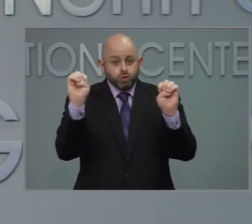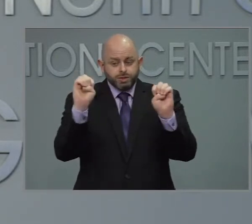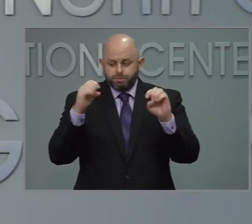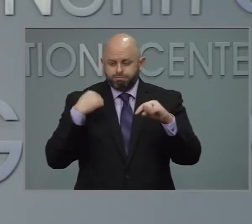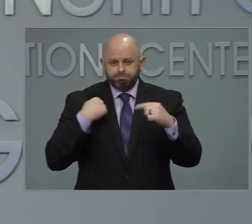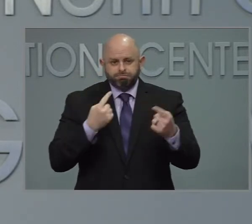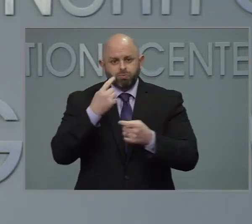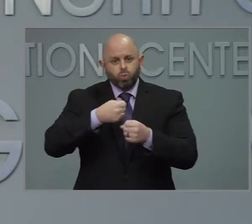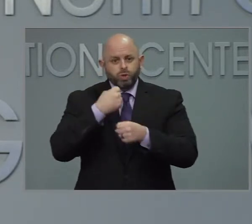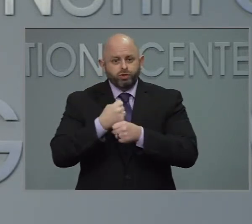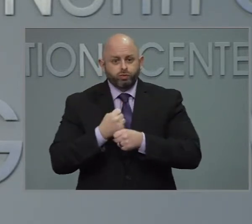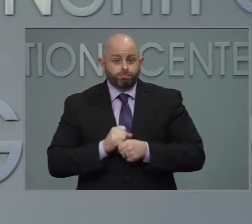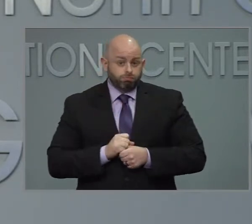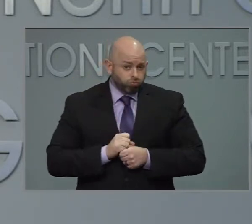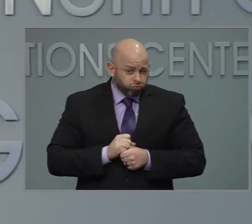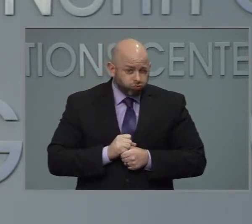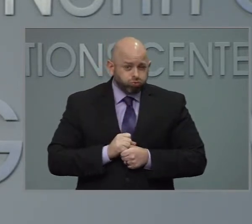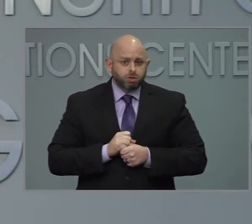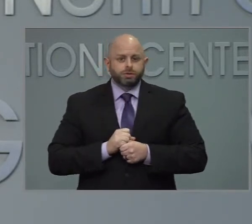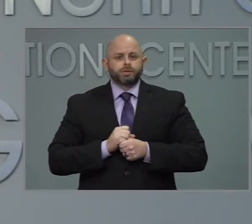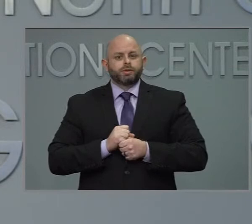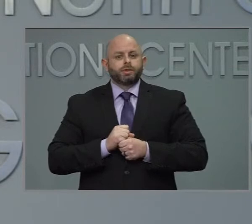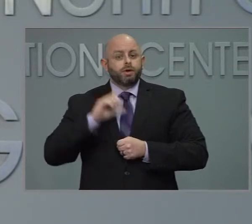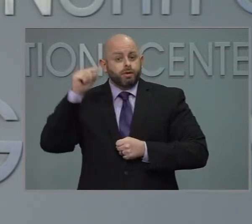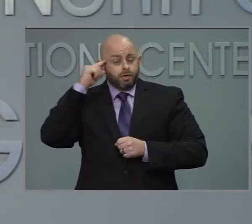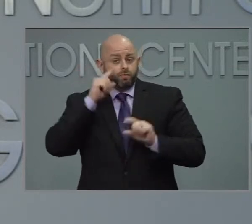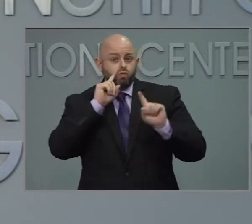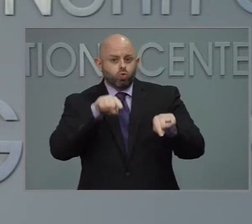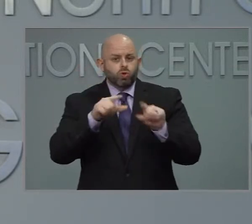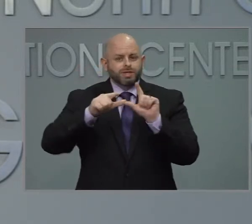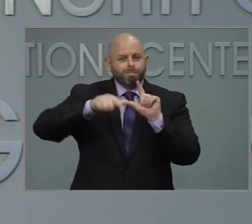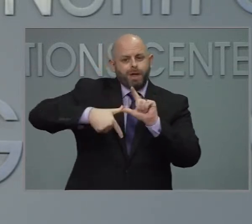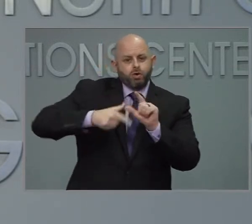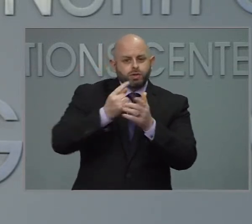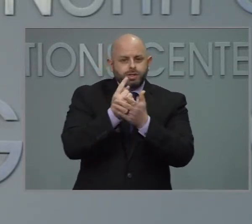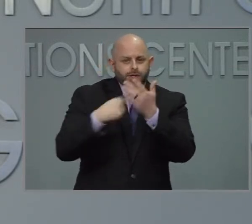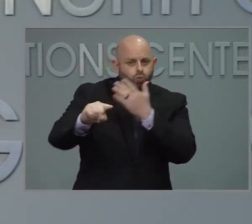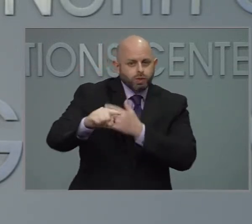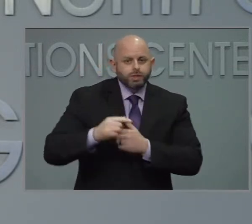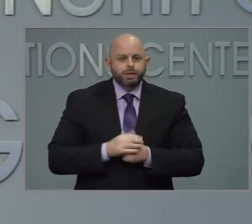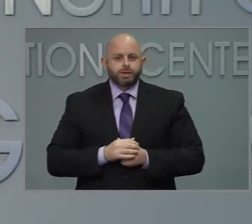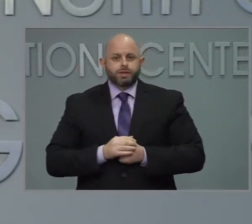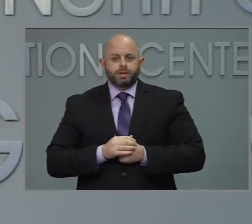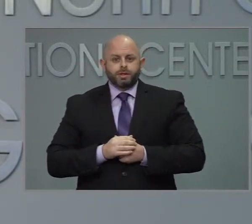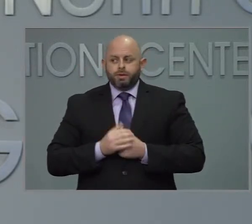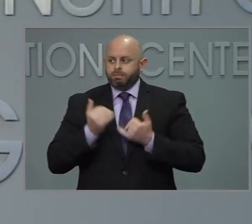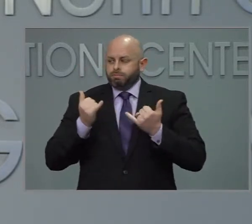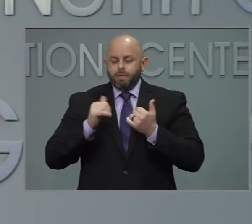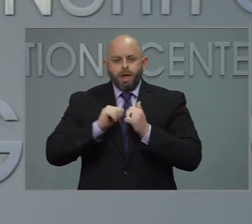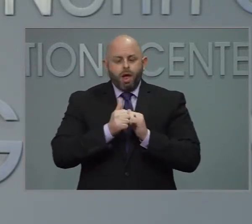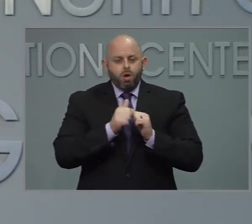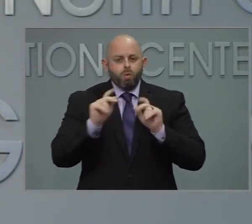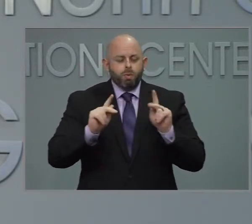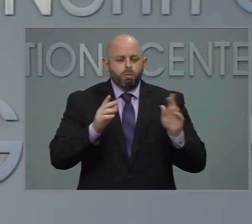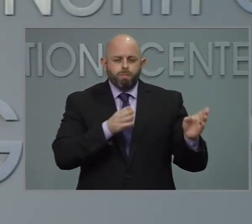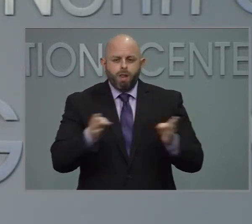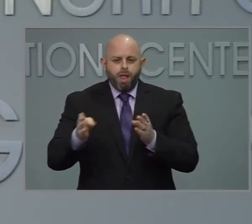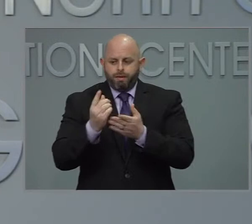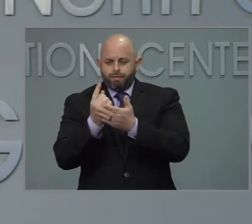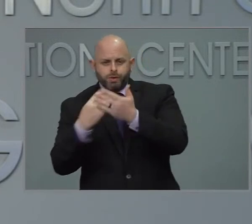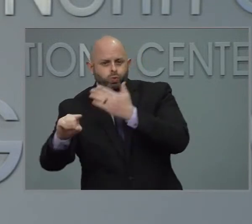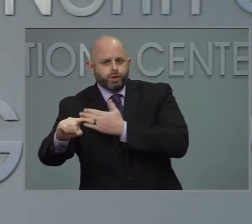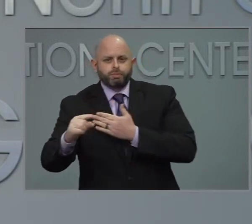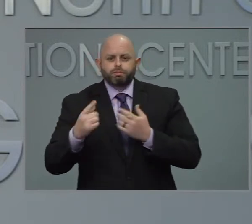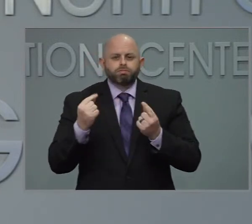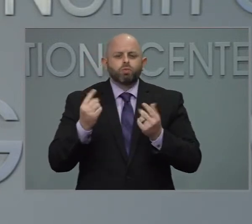executive order expires next week. So what can you tell people now so they can make plans since Easter and Passover are coming up about what